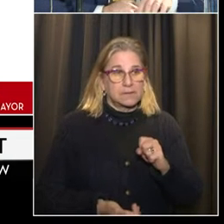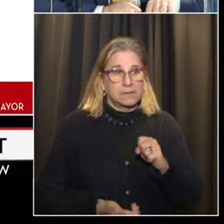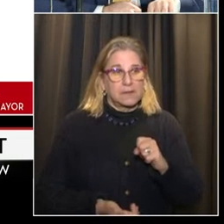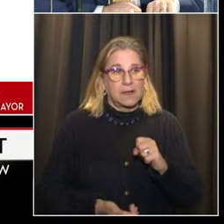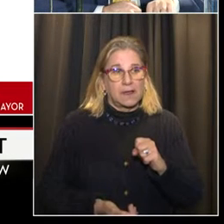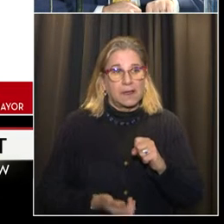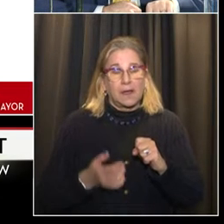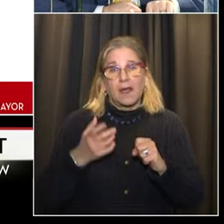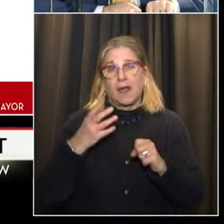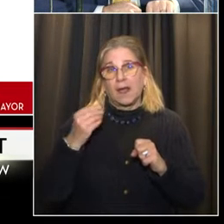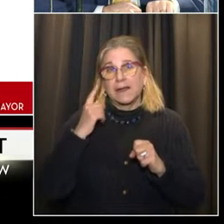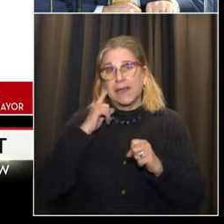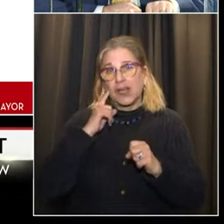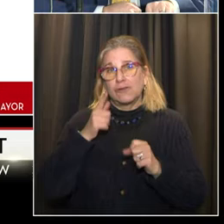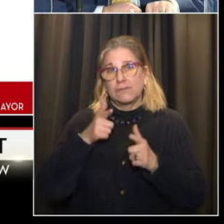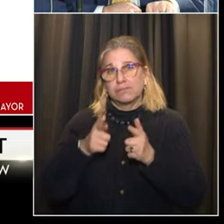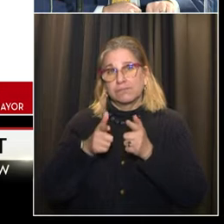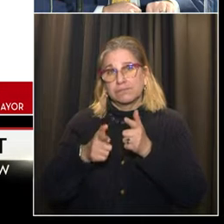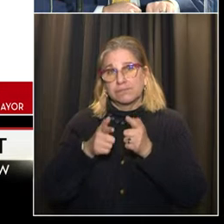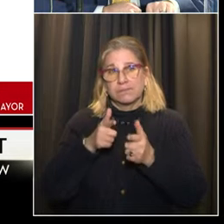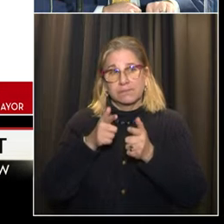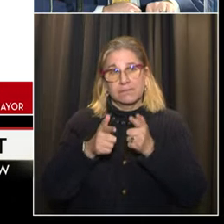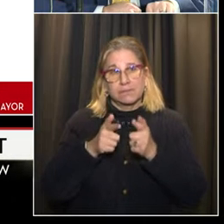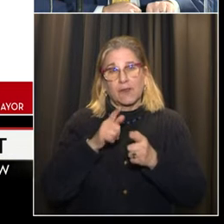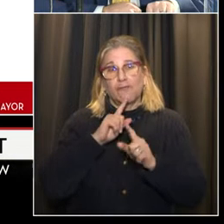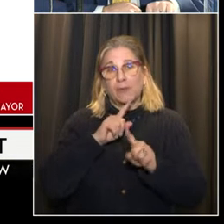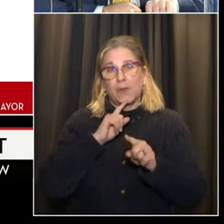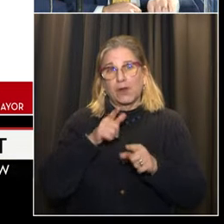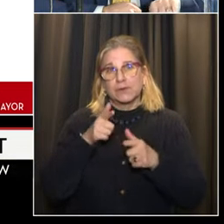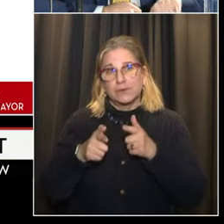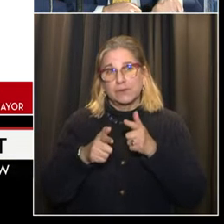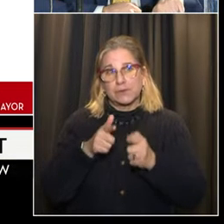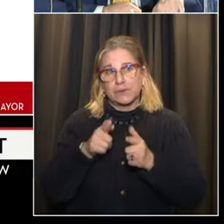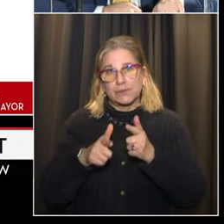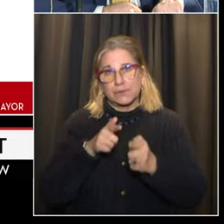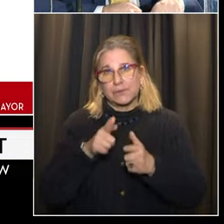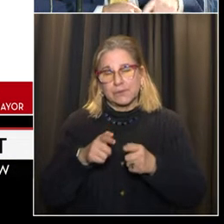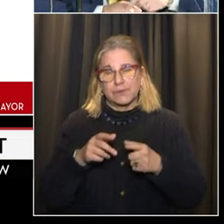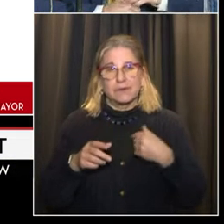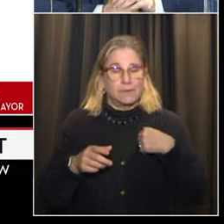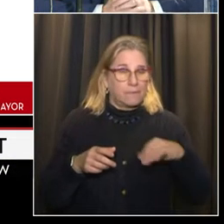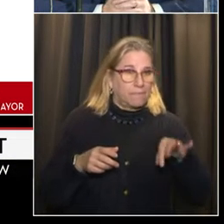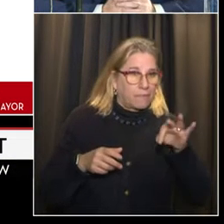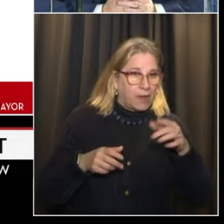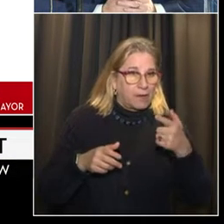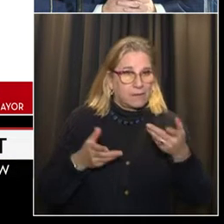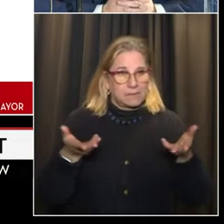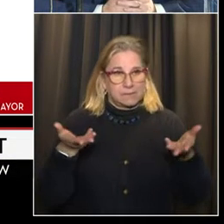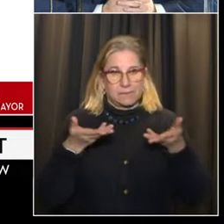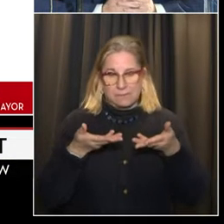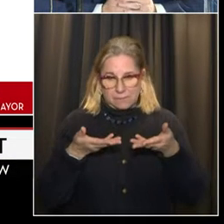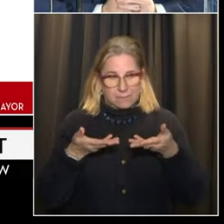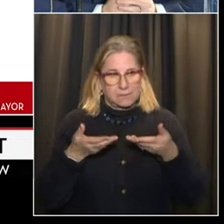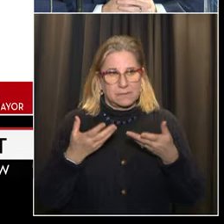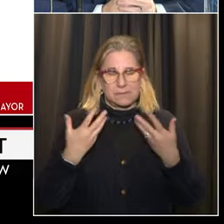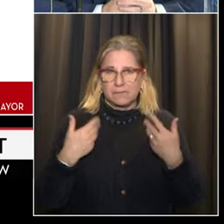homicides. Guns are more prevalent in our community. The line below that ends